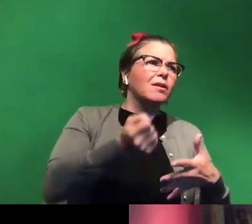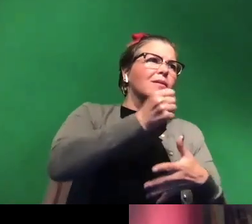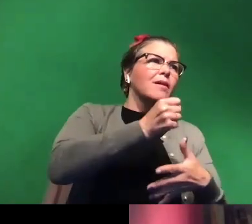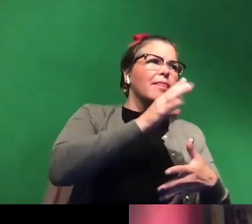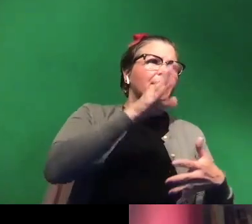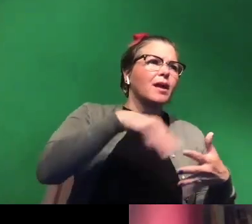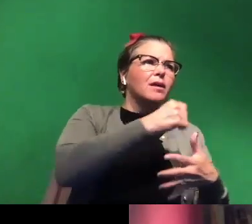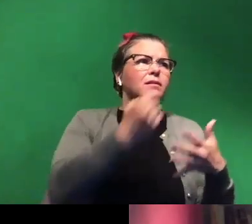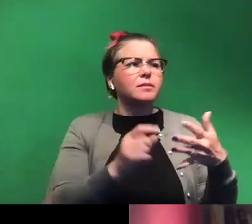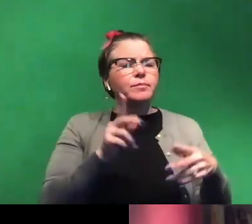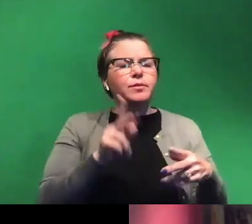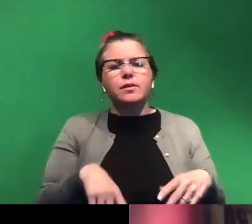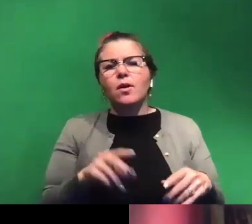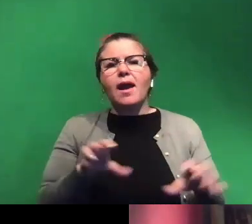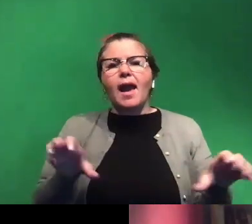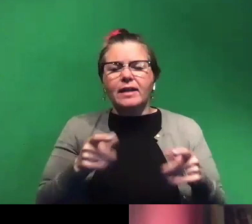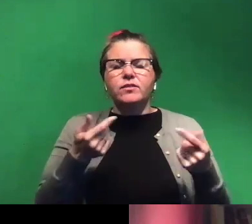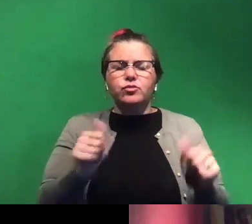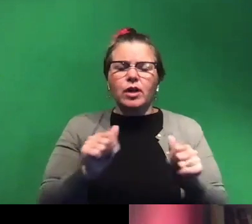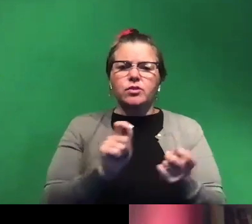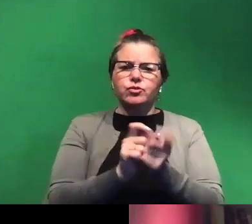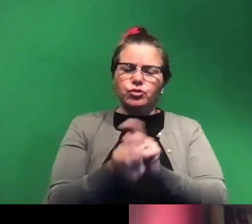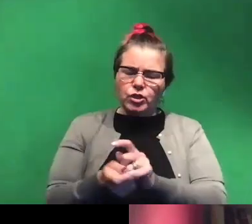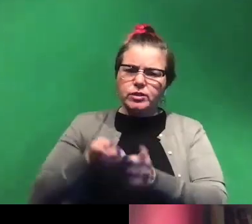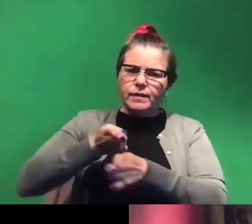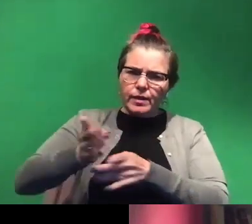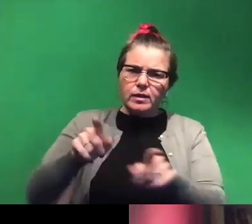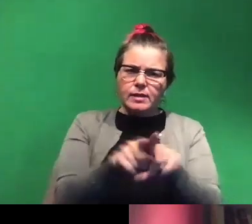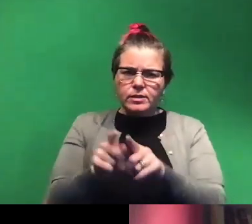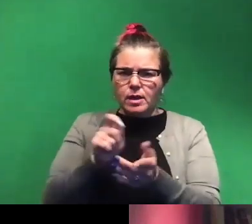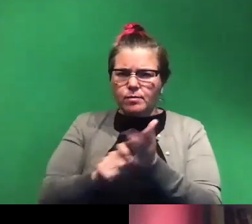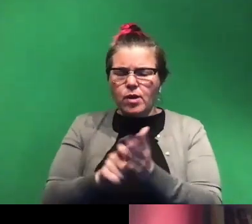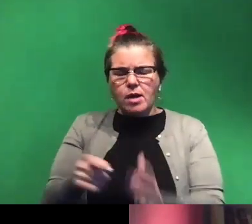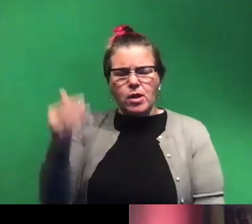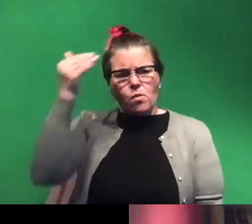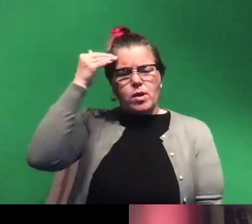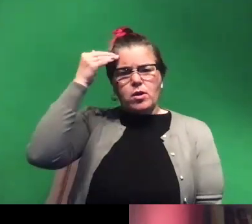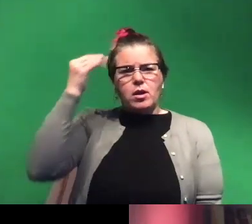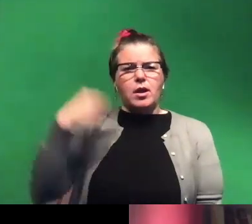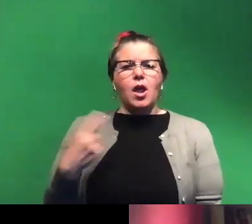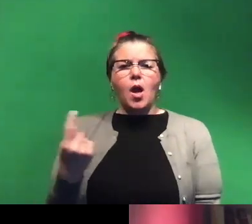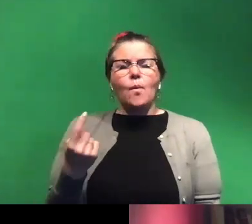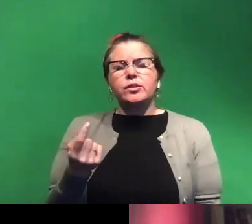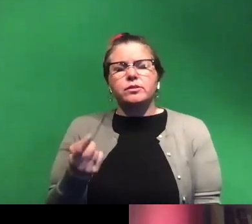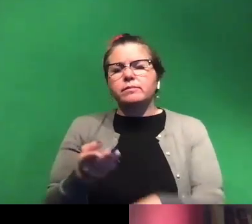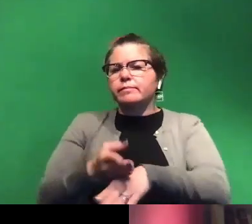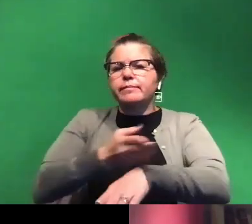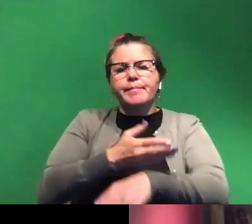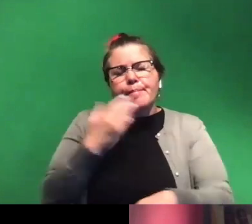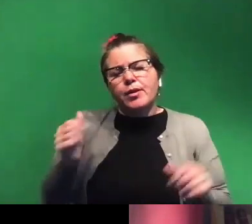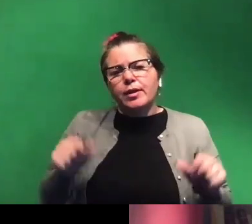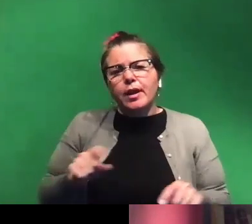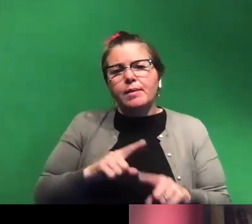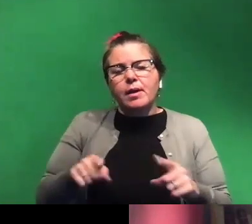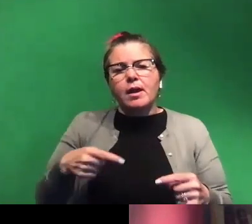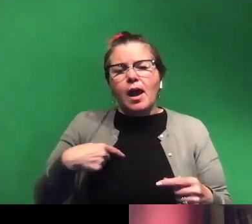It's right. actively trying to change the field as I write, being cognizant of it. And I can always do a little bit better. But yeah, that's something that I certainly had